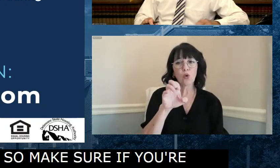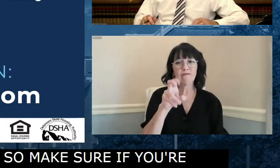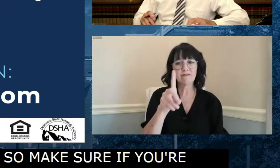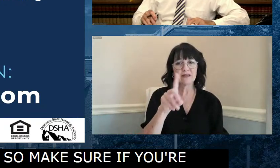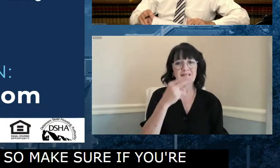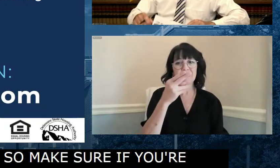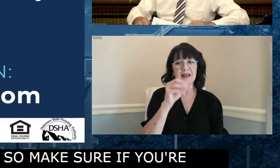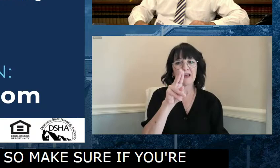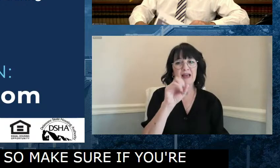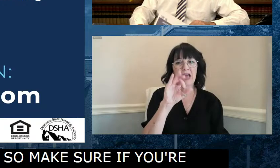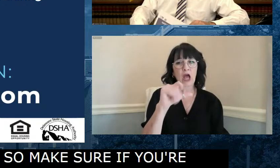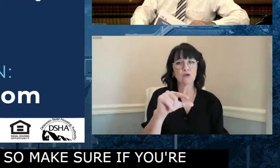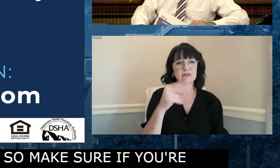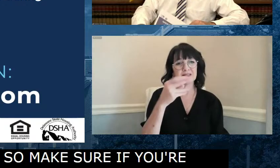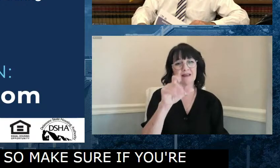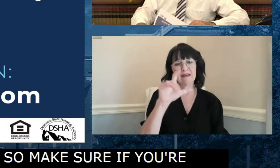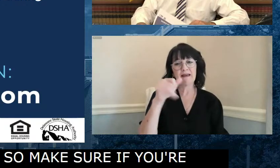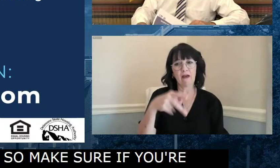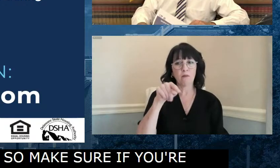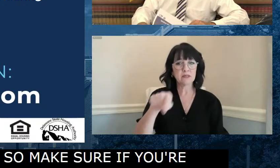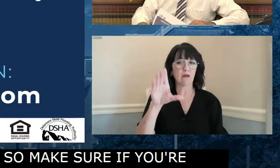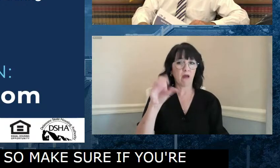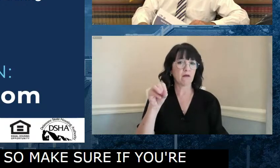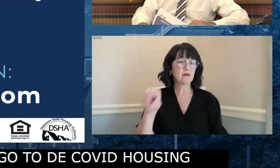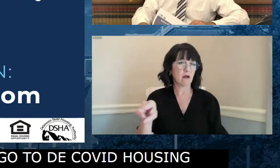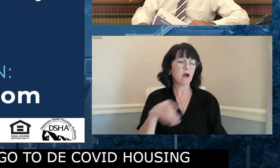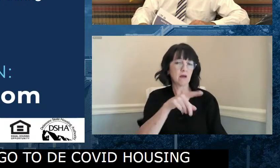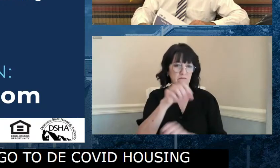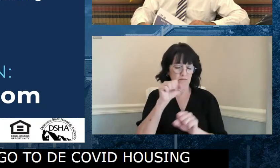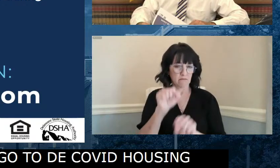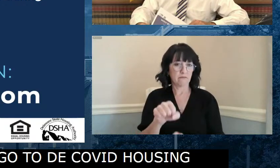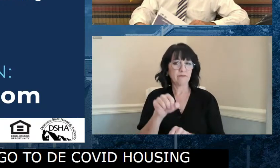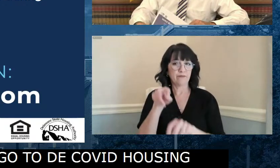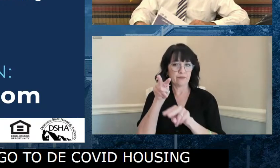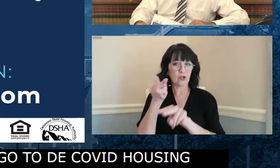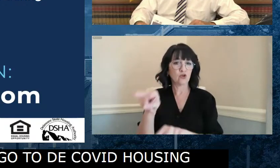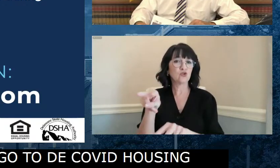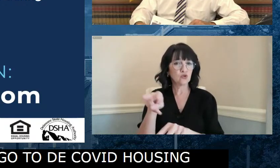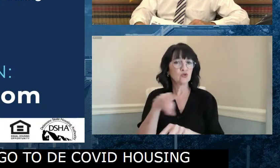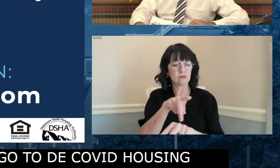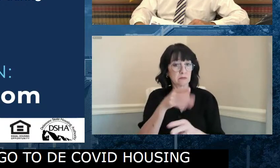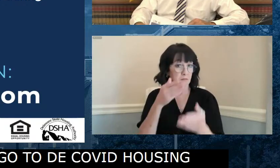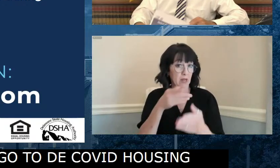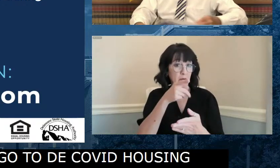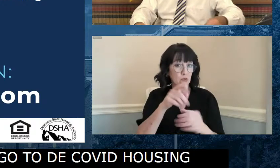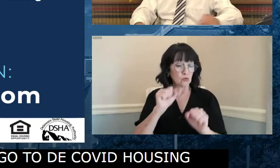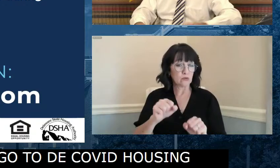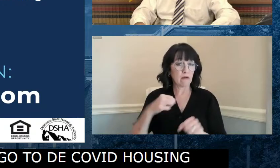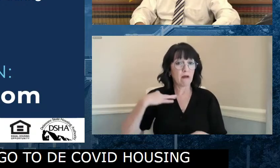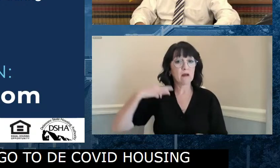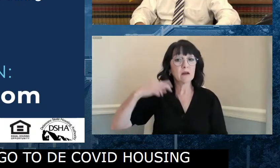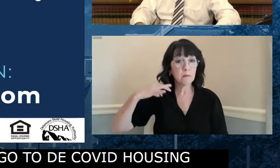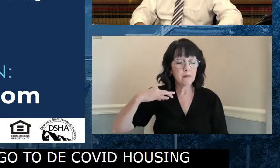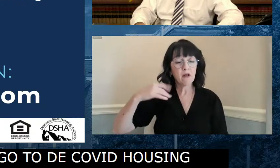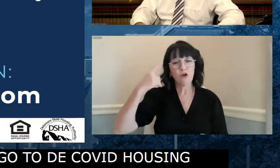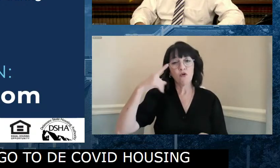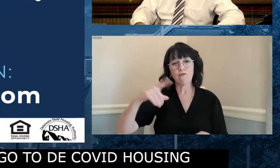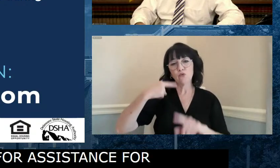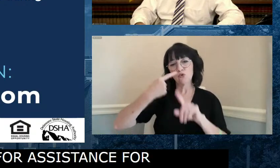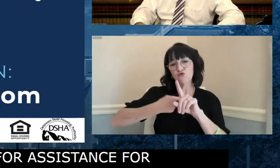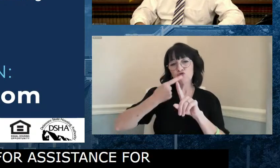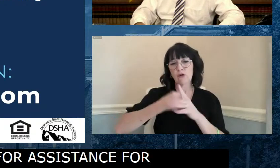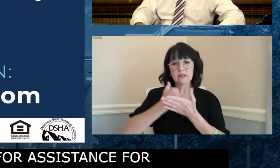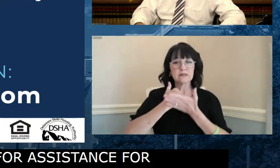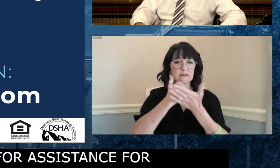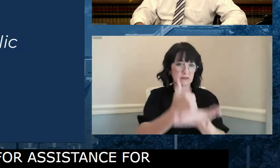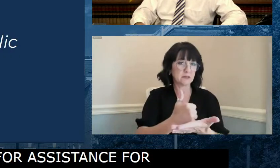decovidhousinghelp.com, and you may be eligible for assistance, for rental assistance. Again, thank you all for joining us. Next